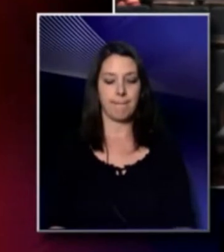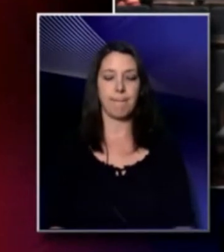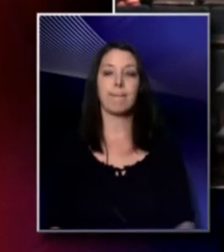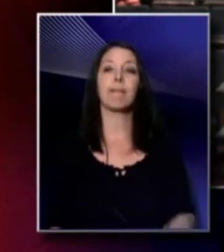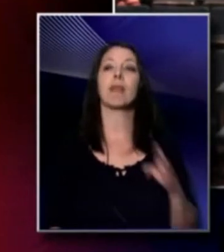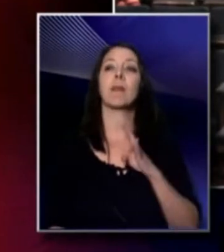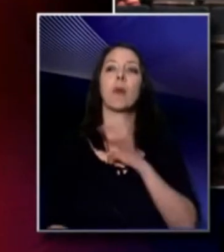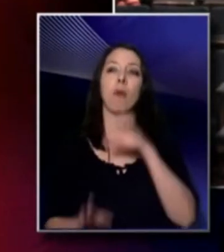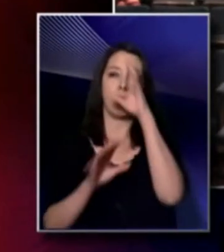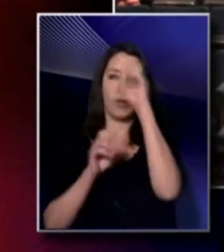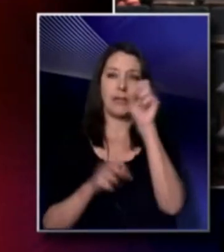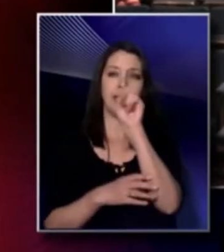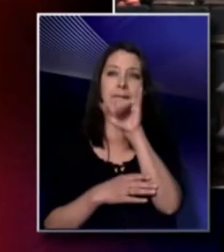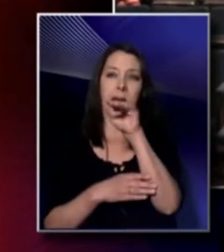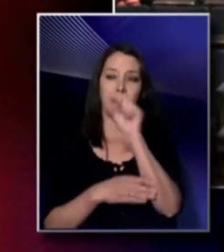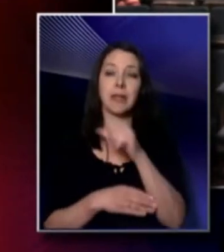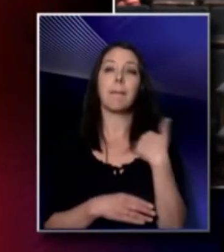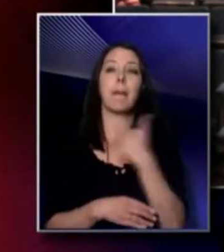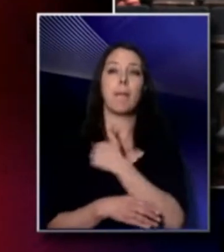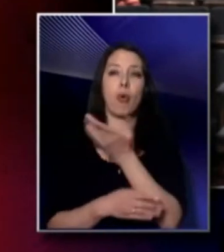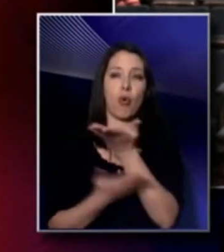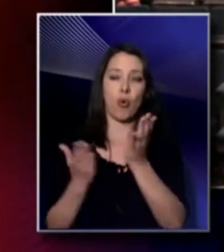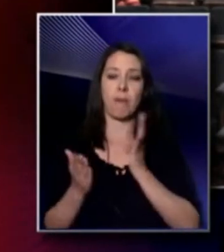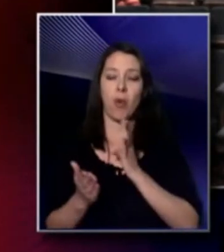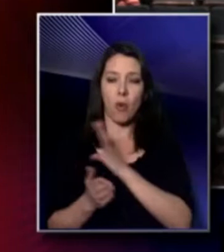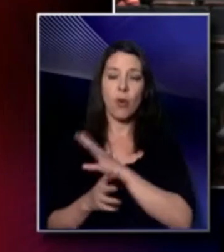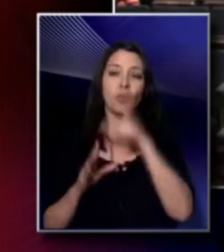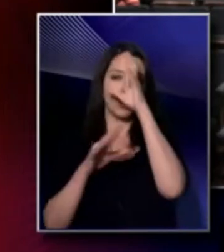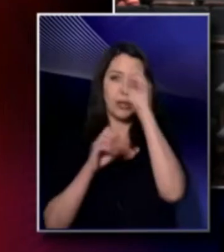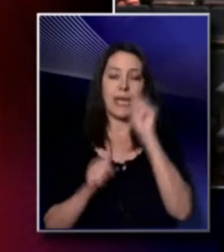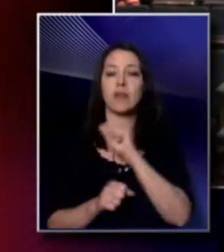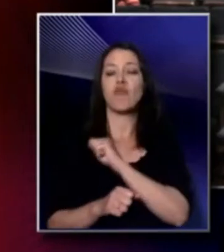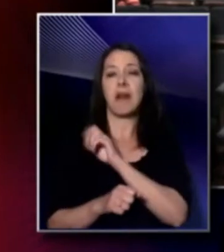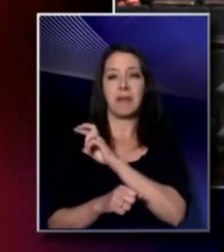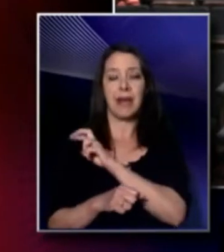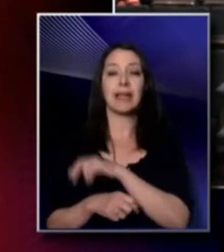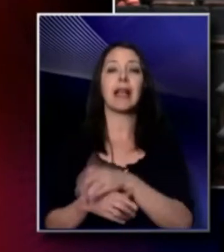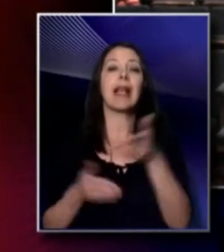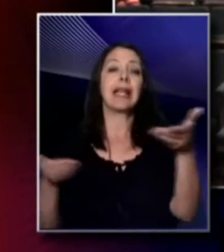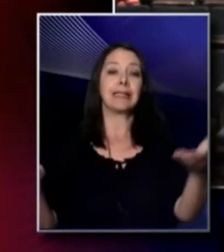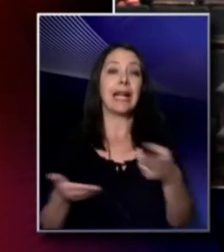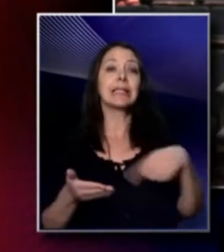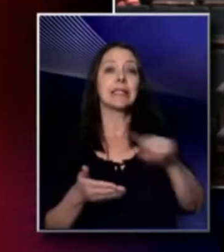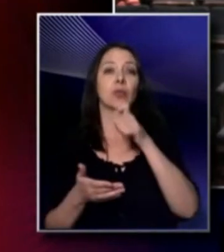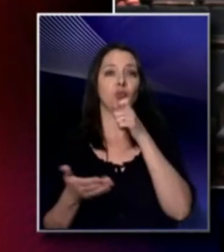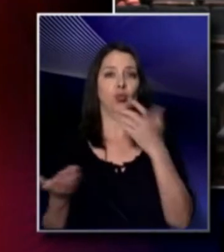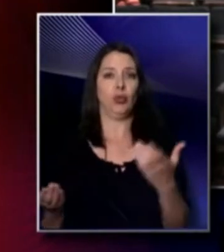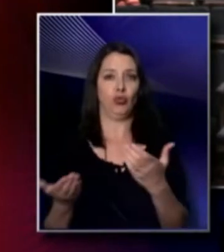Board President Sims, members of the board, Superintendent Reichman, guests in attendance.